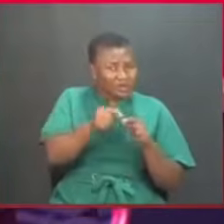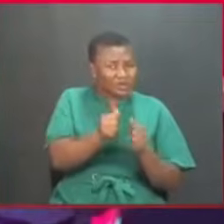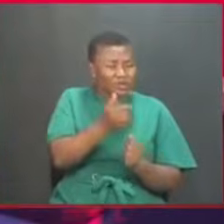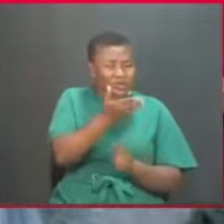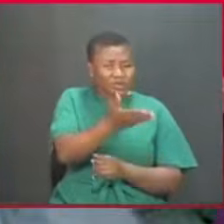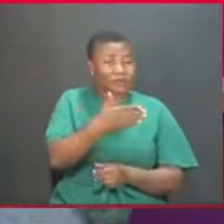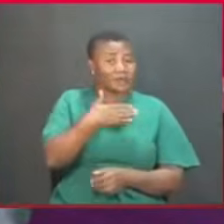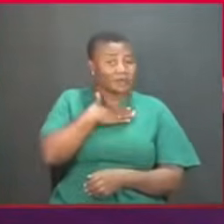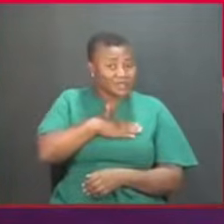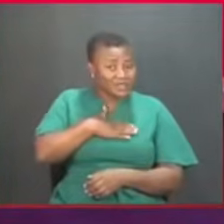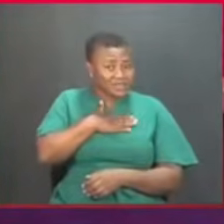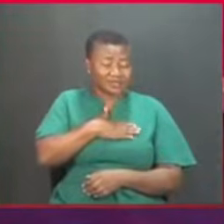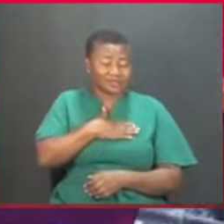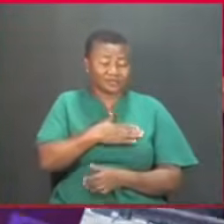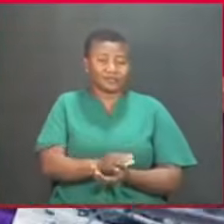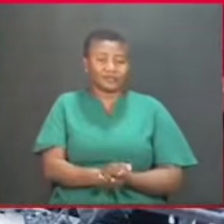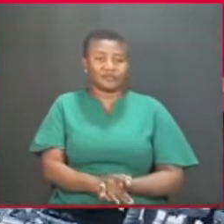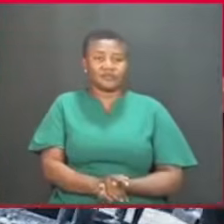Please.